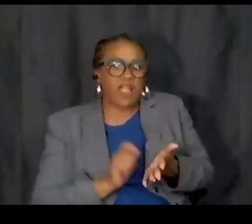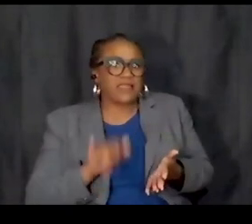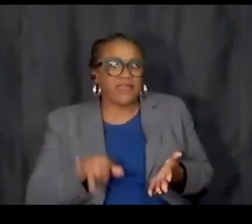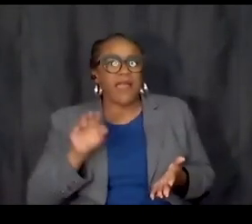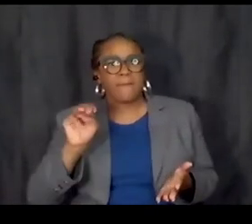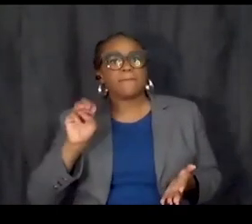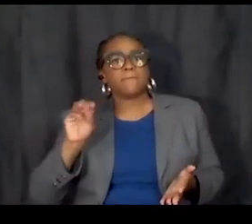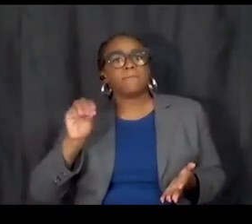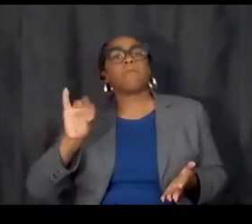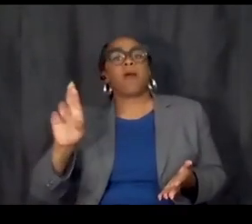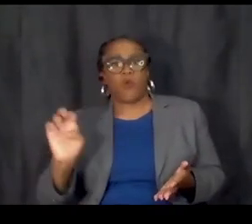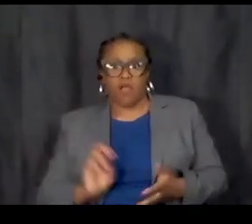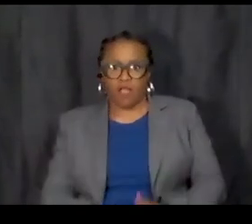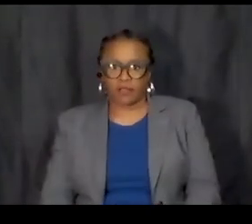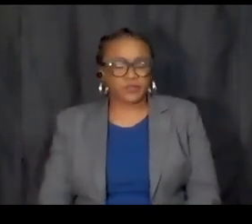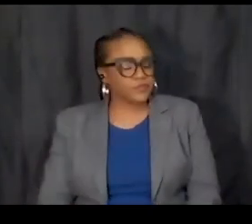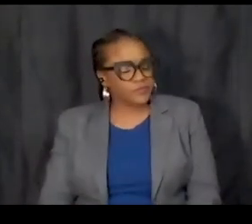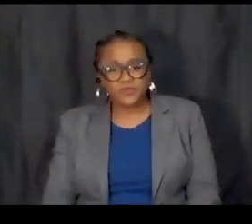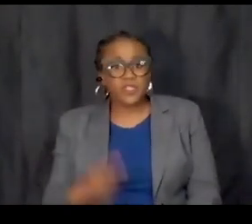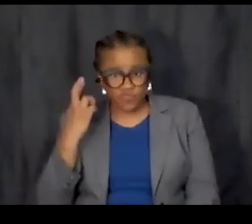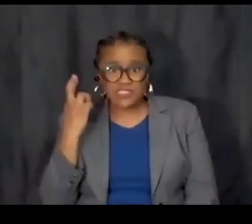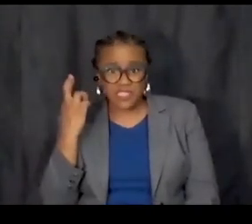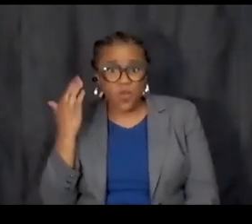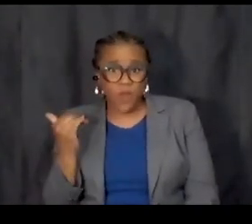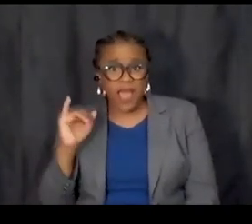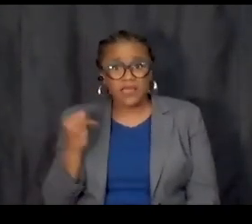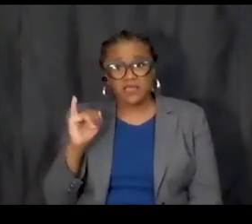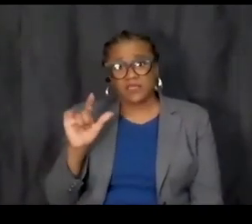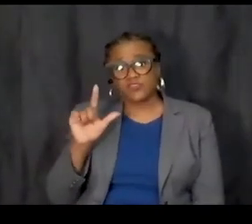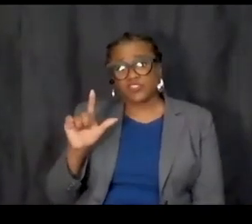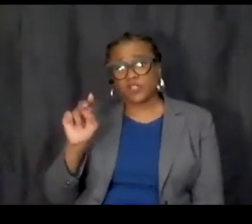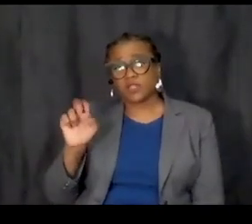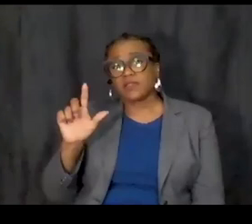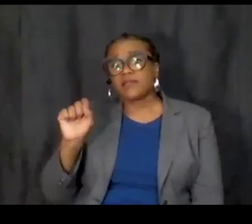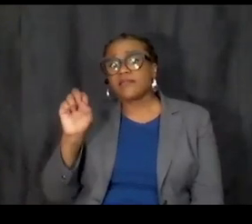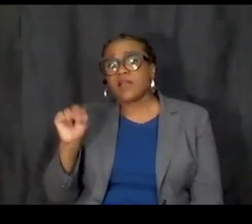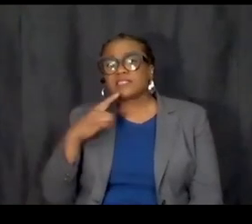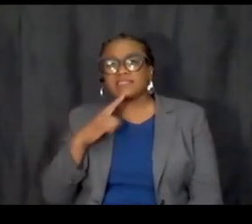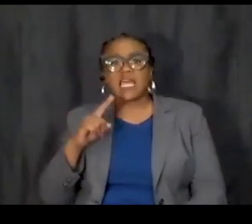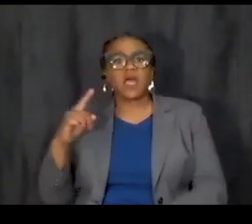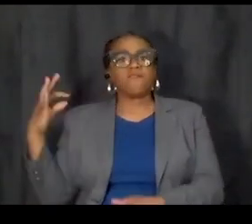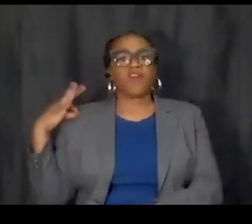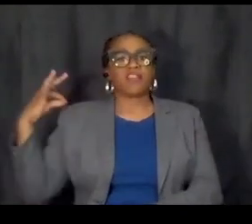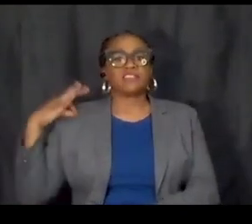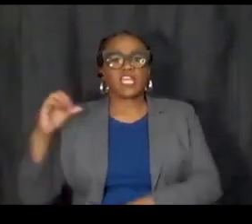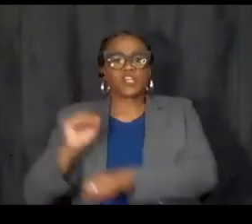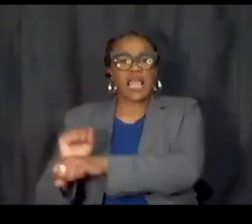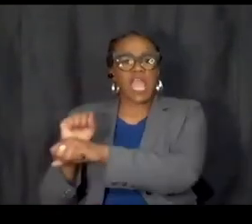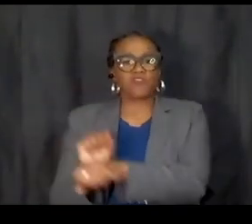There's a reason that Jill Nelson called it volunteer slavery, you know, working at the Washington Post, where I also worked. And